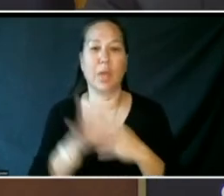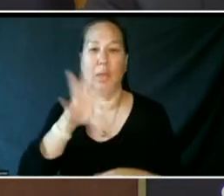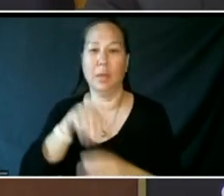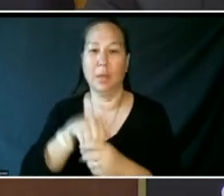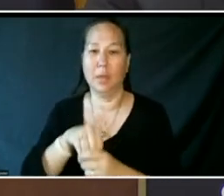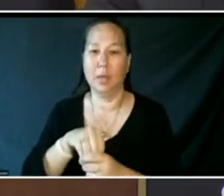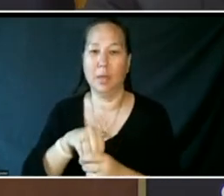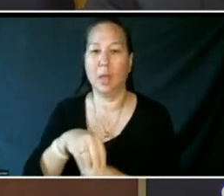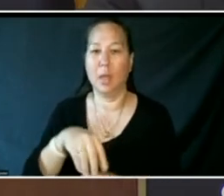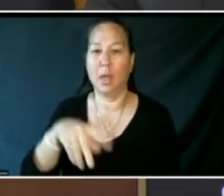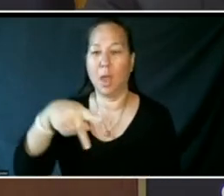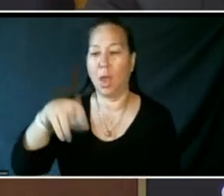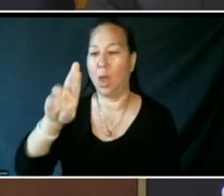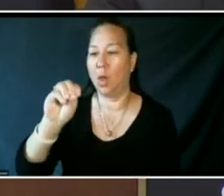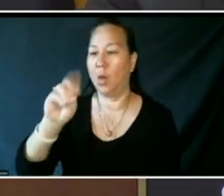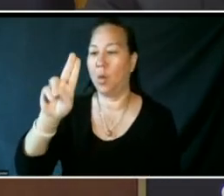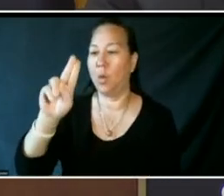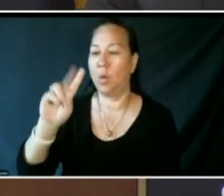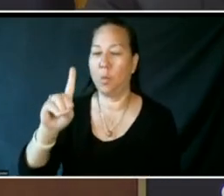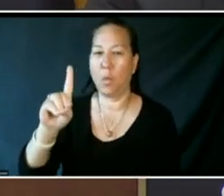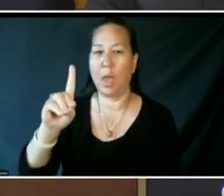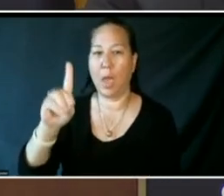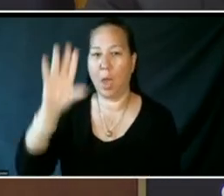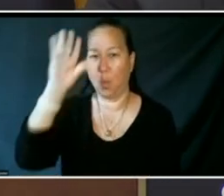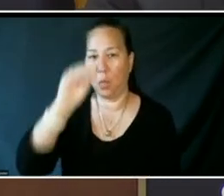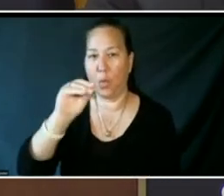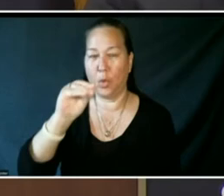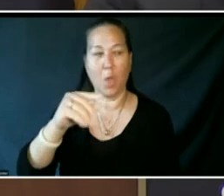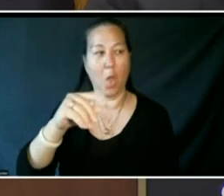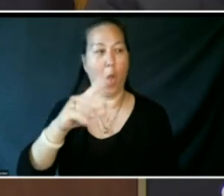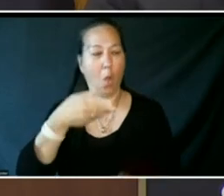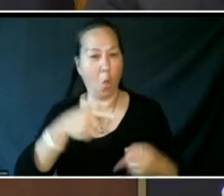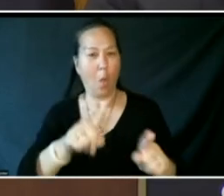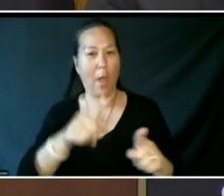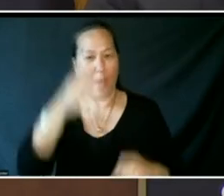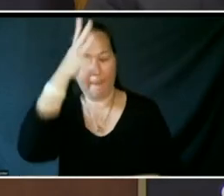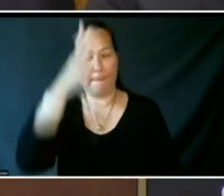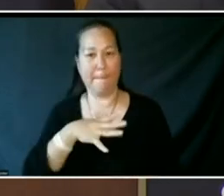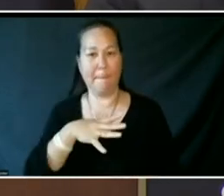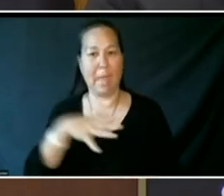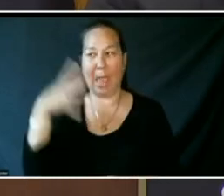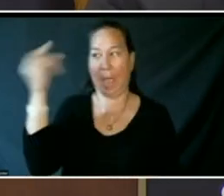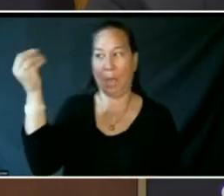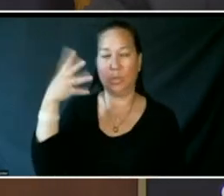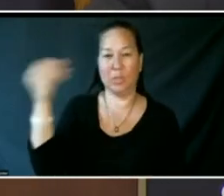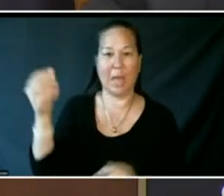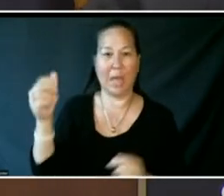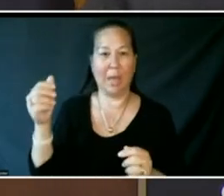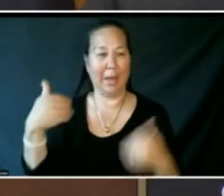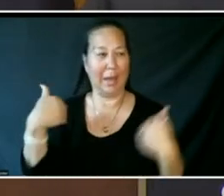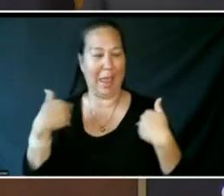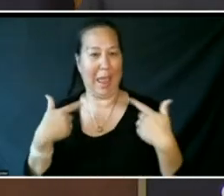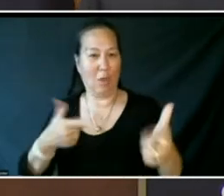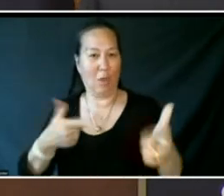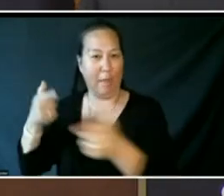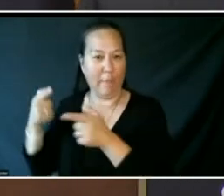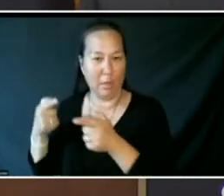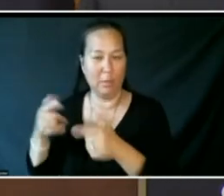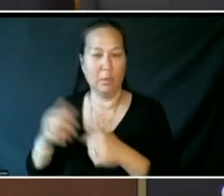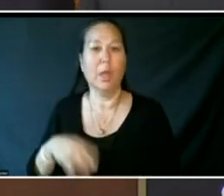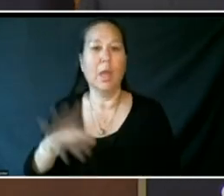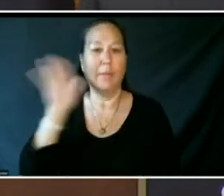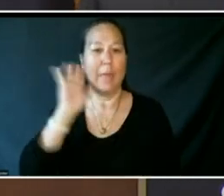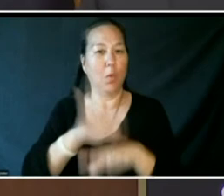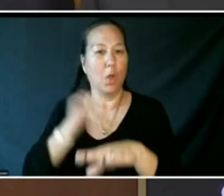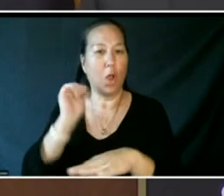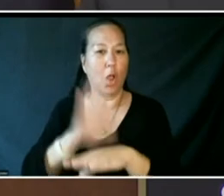Boys, while men armed with rifles stood just outside the entrance. I understand these protesters were calling for you by name, Speaker